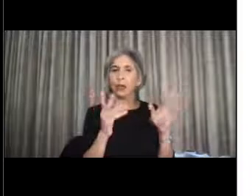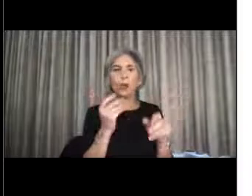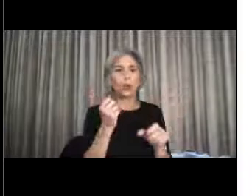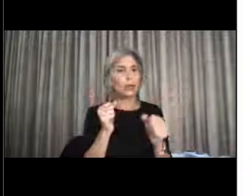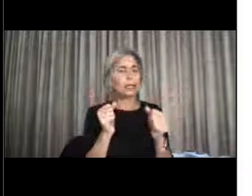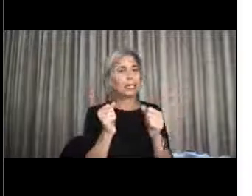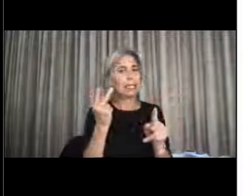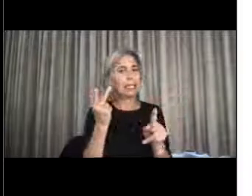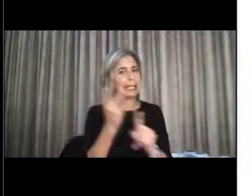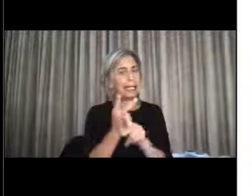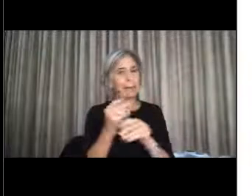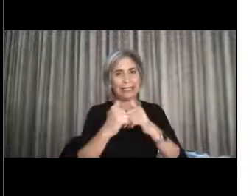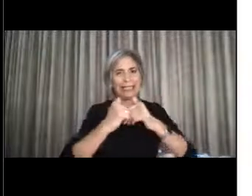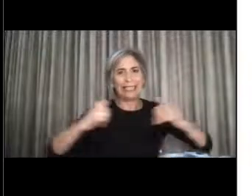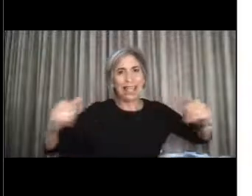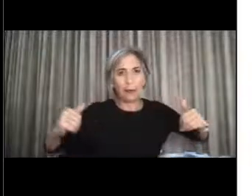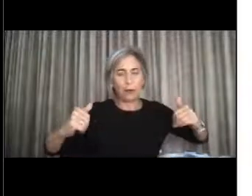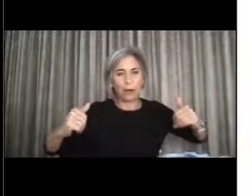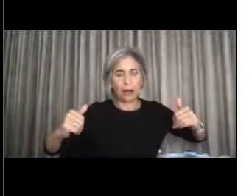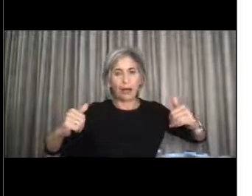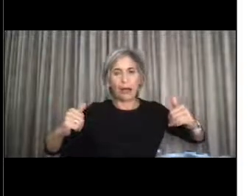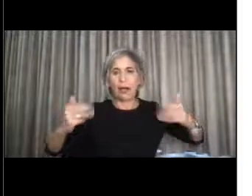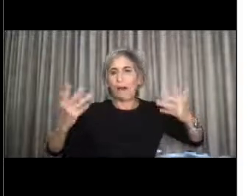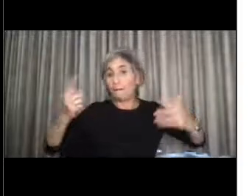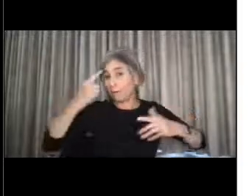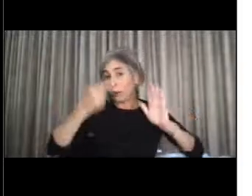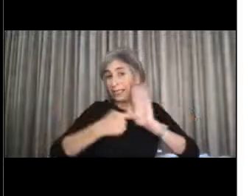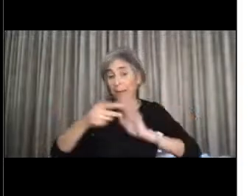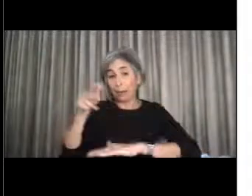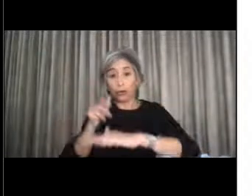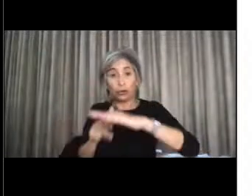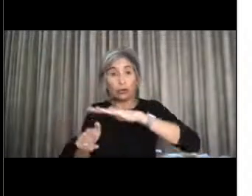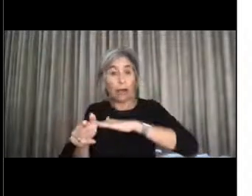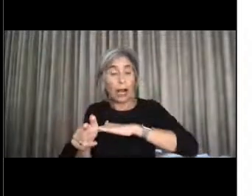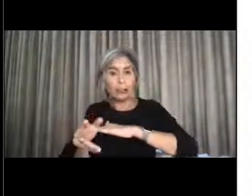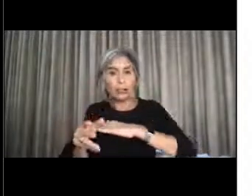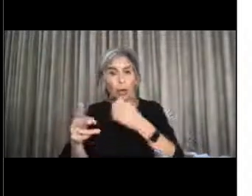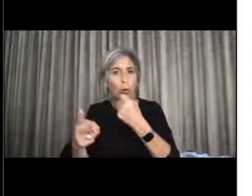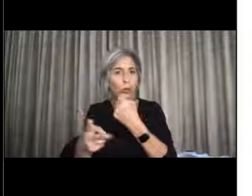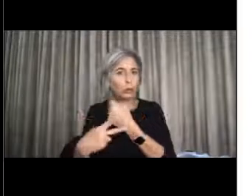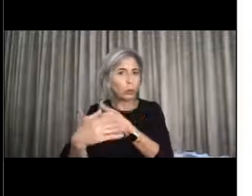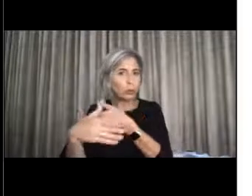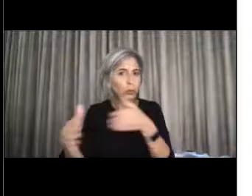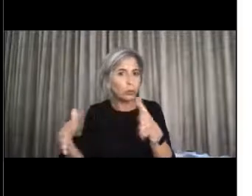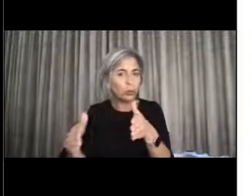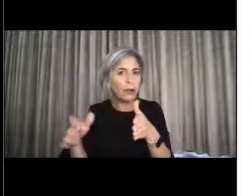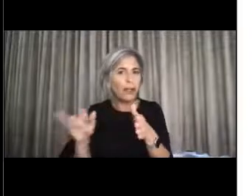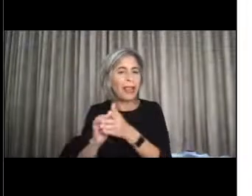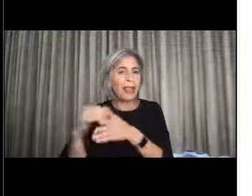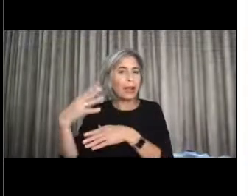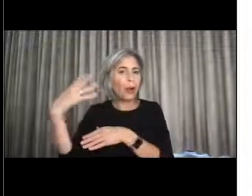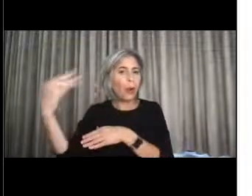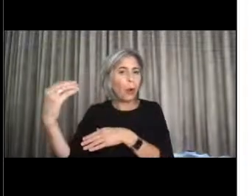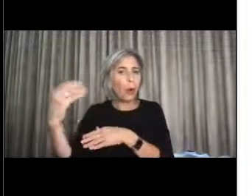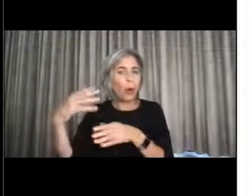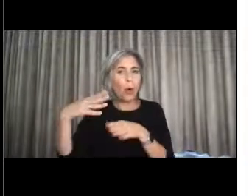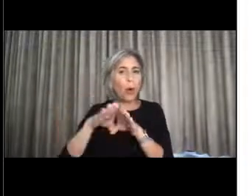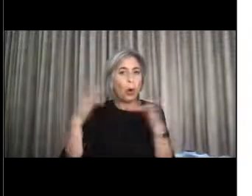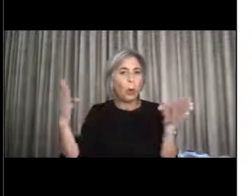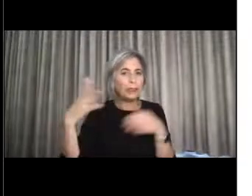of the structure, such as a garage or storage room opening to the outside only. No